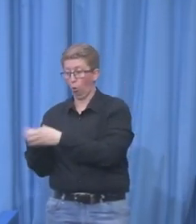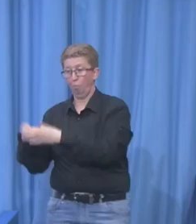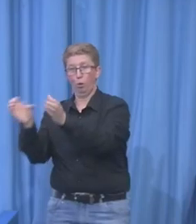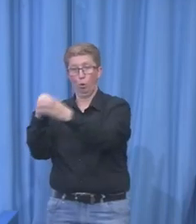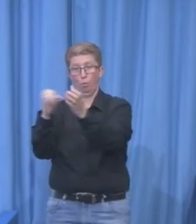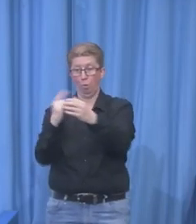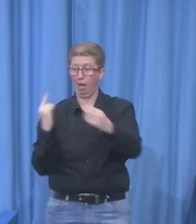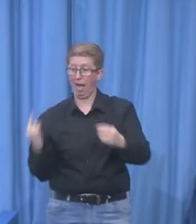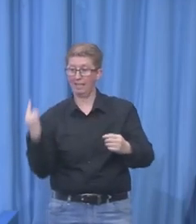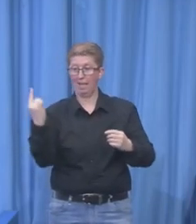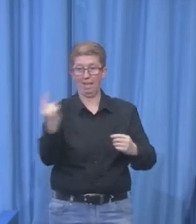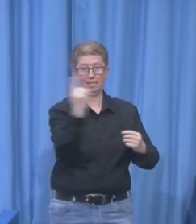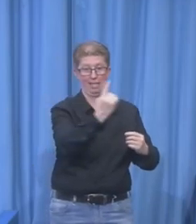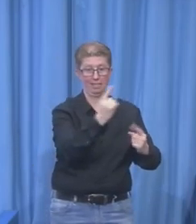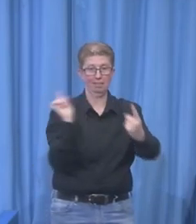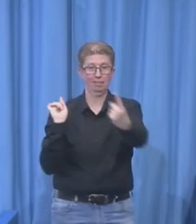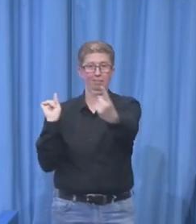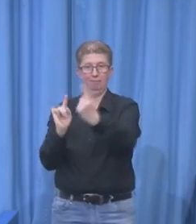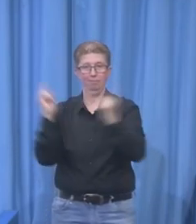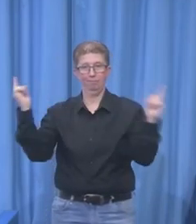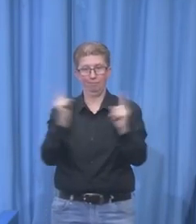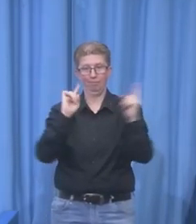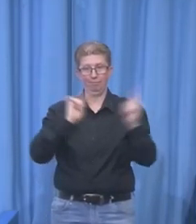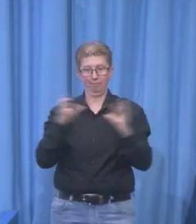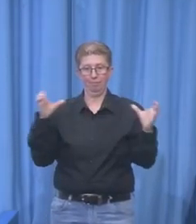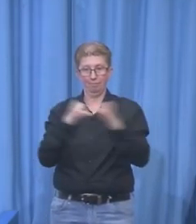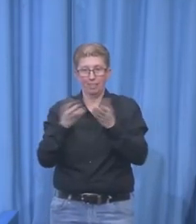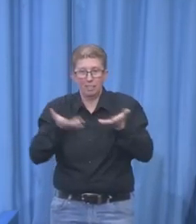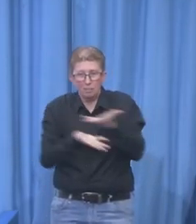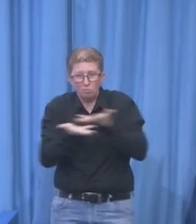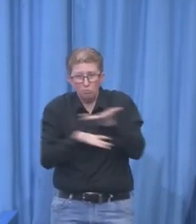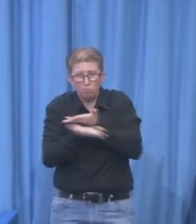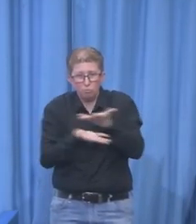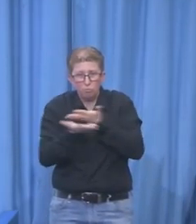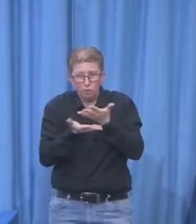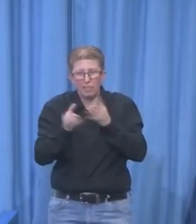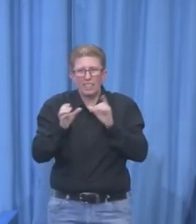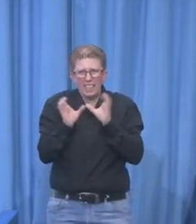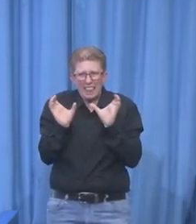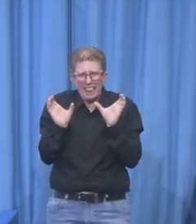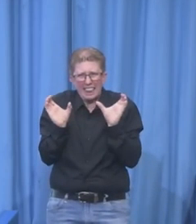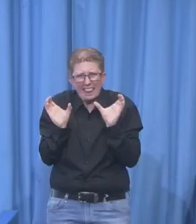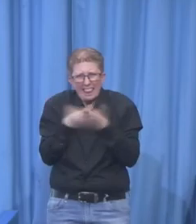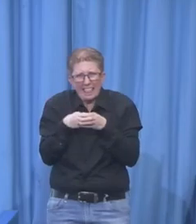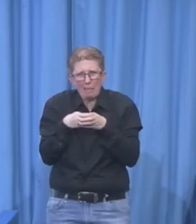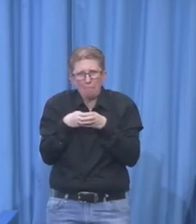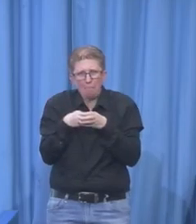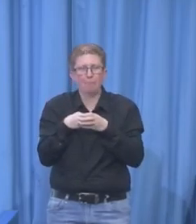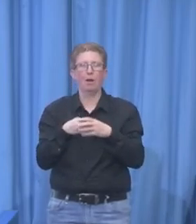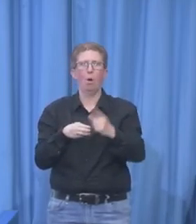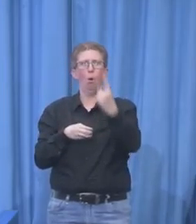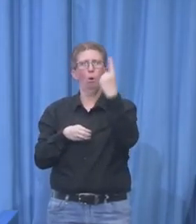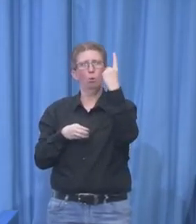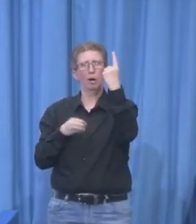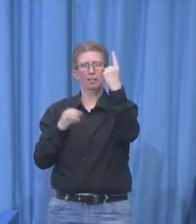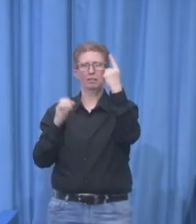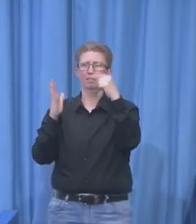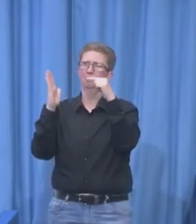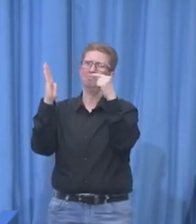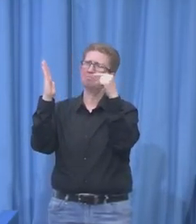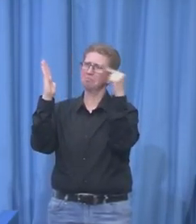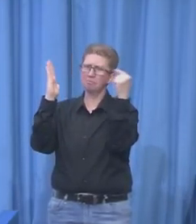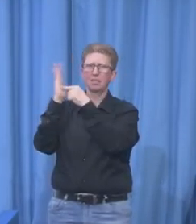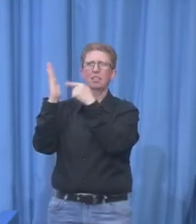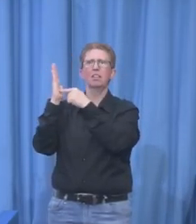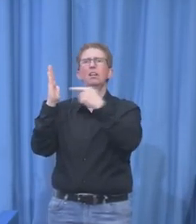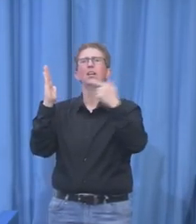a centralized team, have one definition of success, one definition of how that